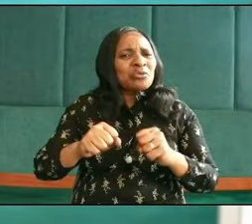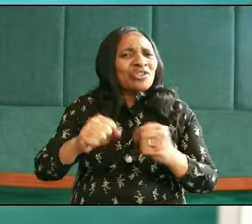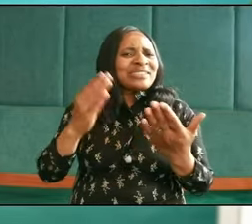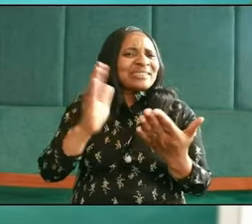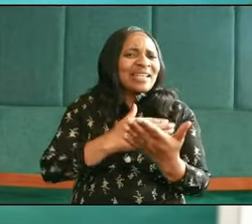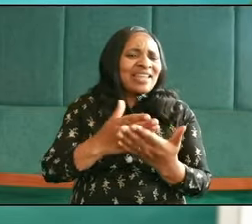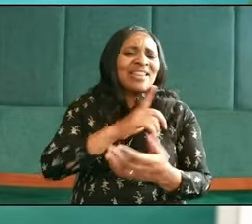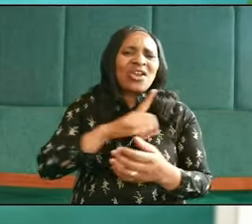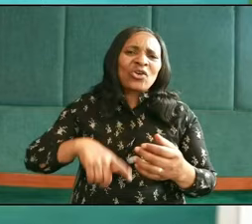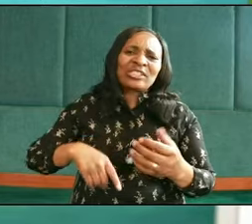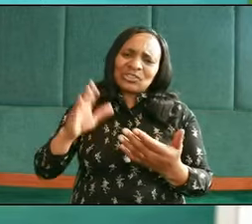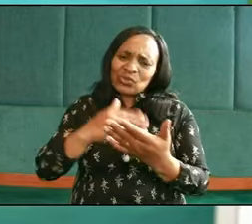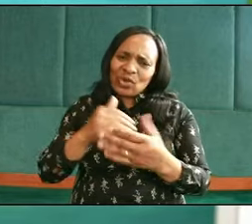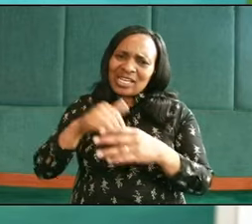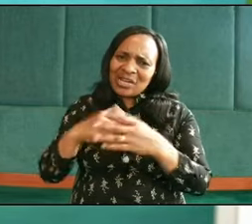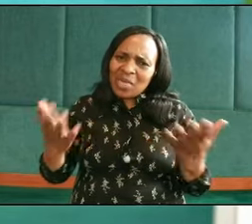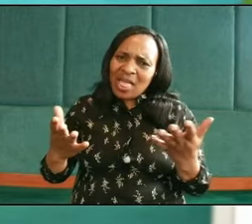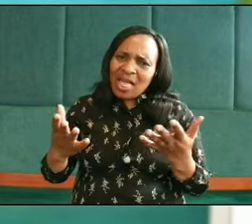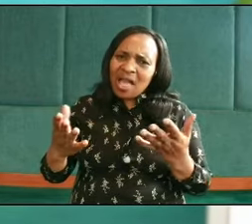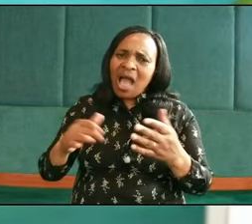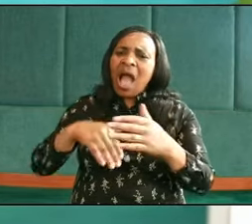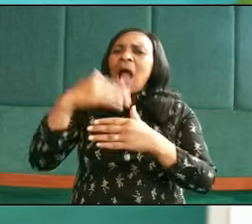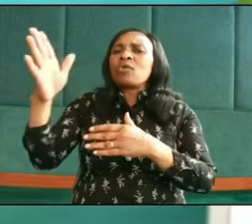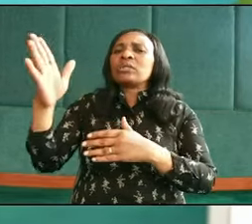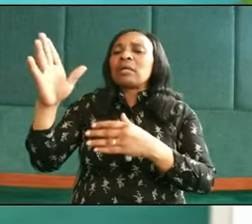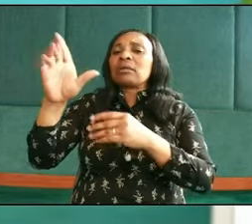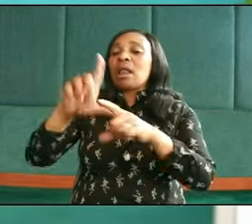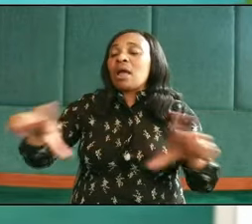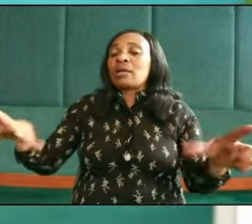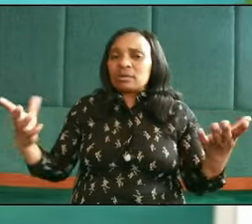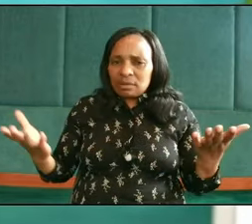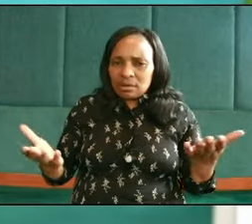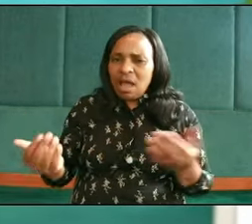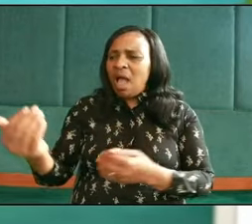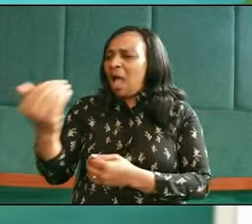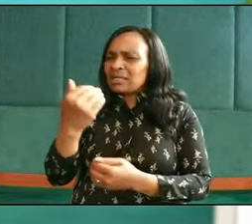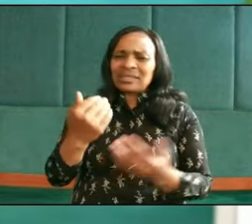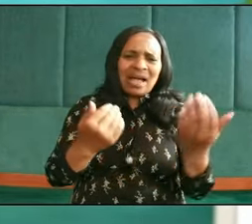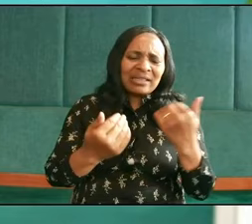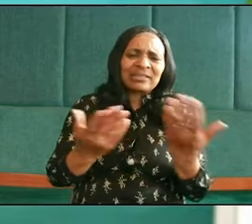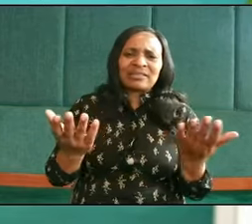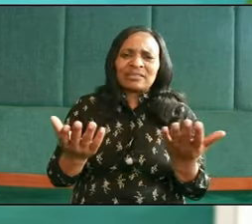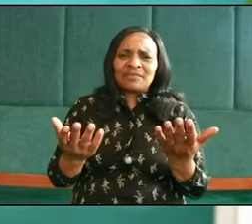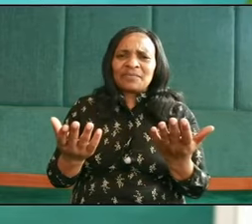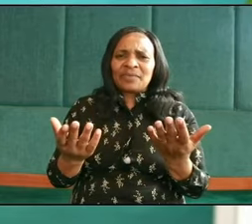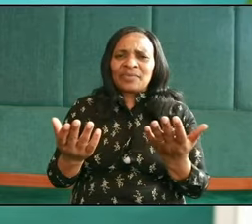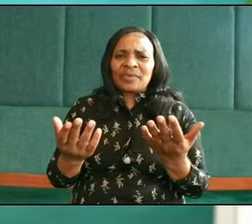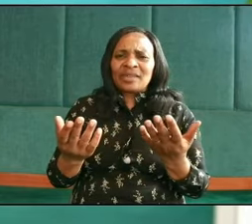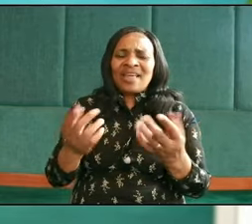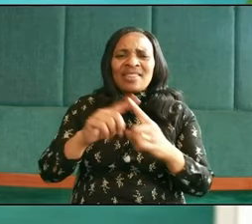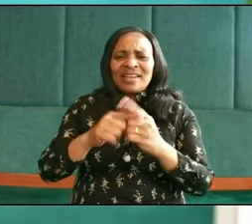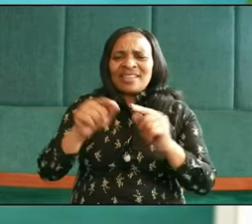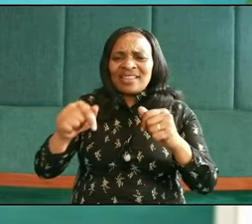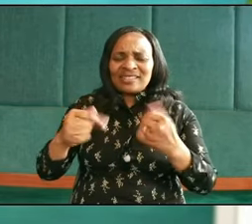song in a foreign land? They are being tortured and asking, and they